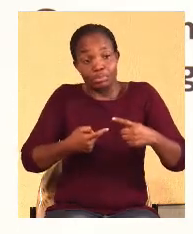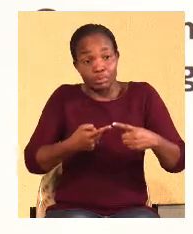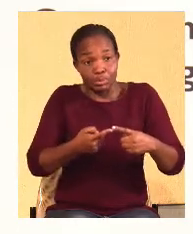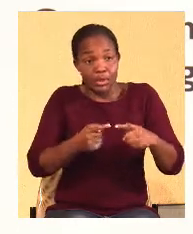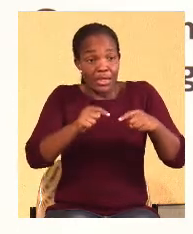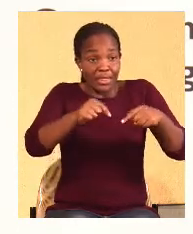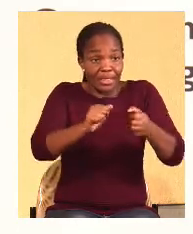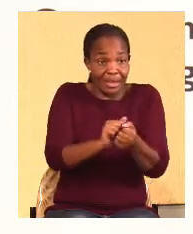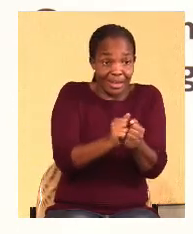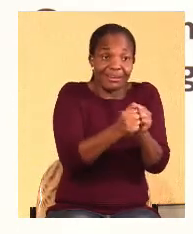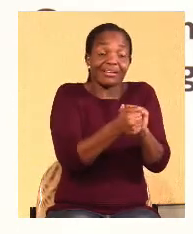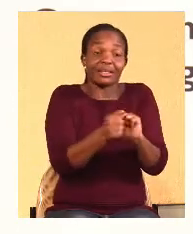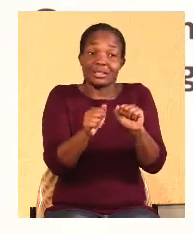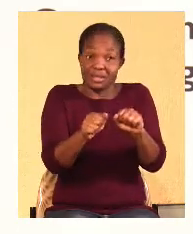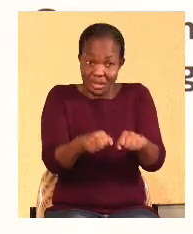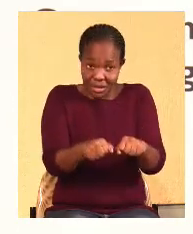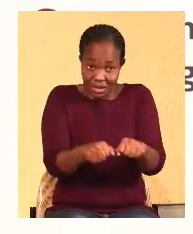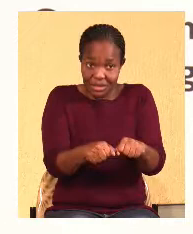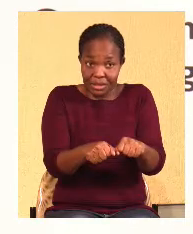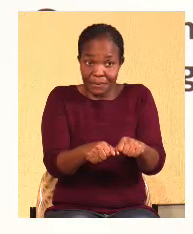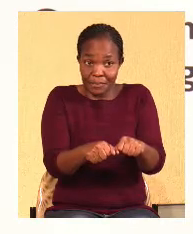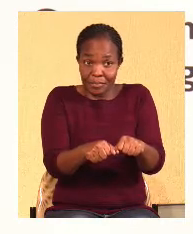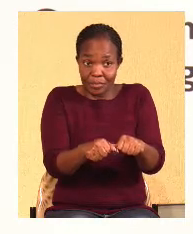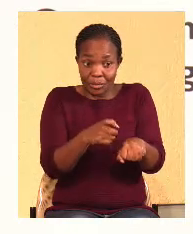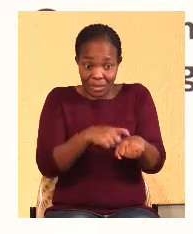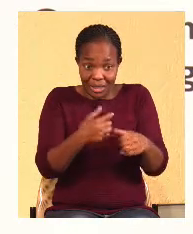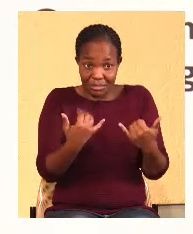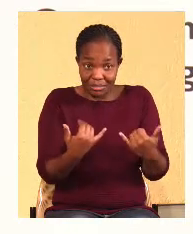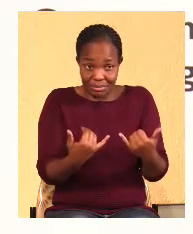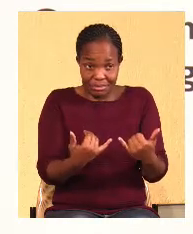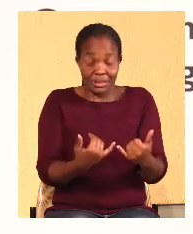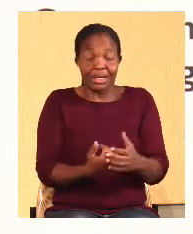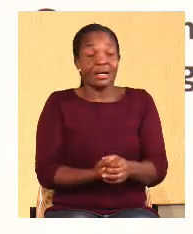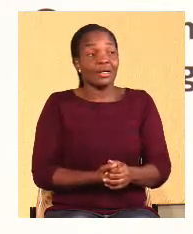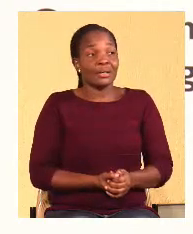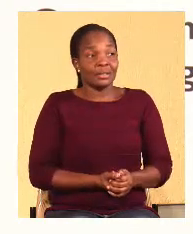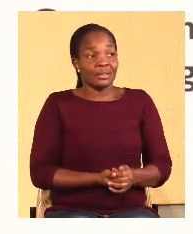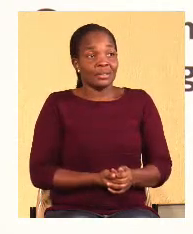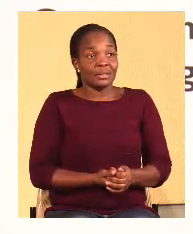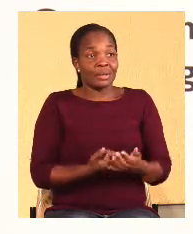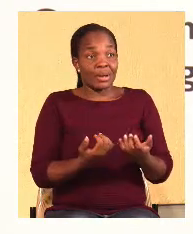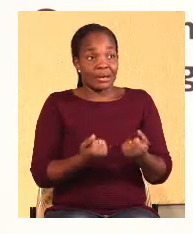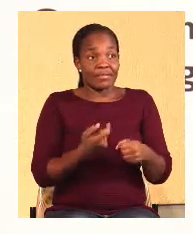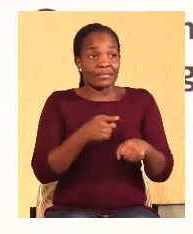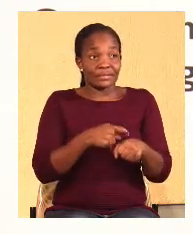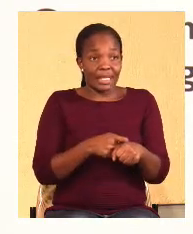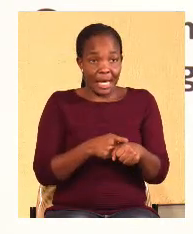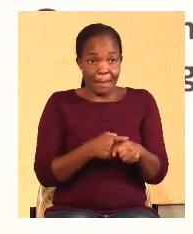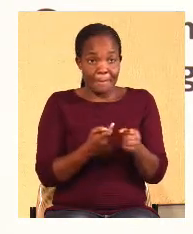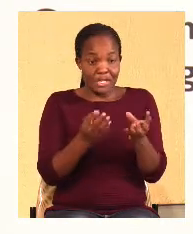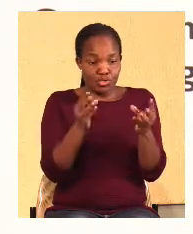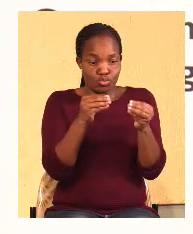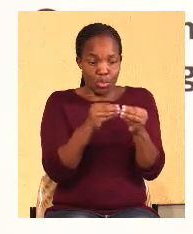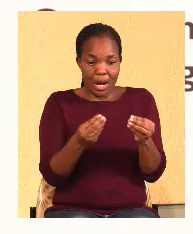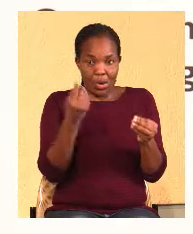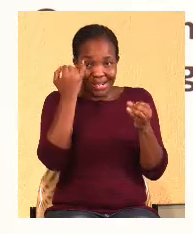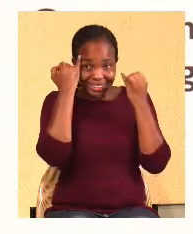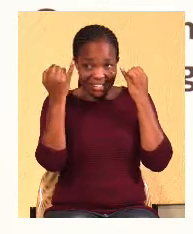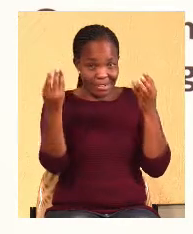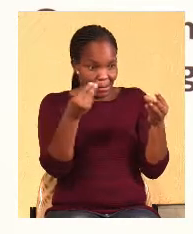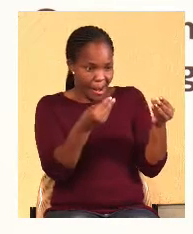change and as the circumstances change, we allow the space to make the required amendment. So that